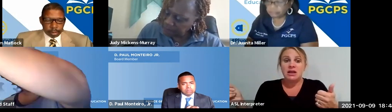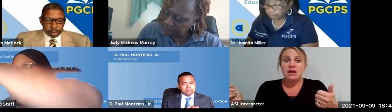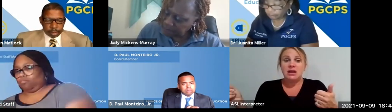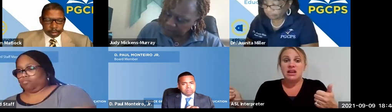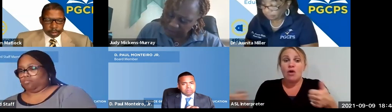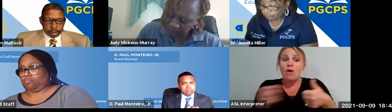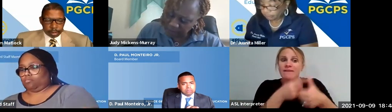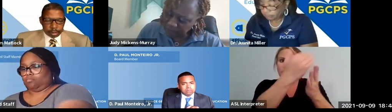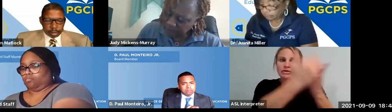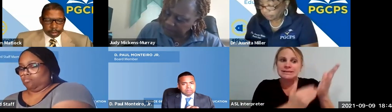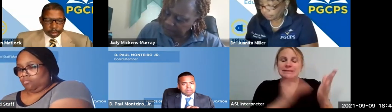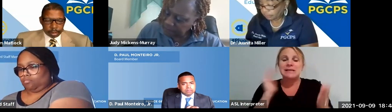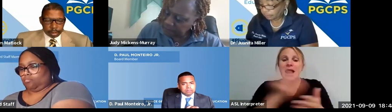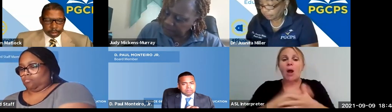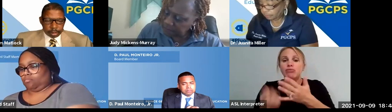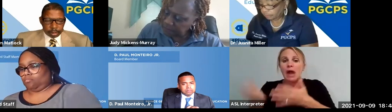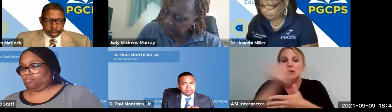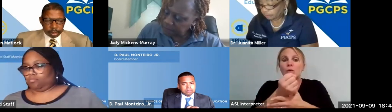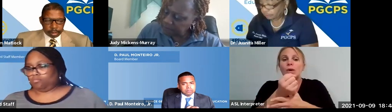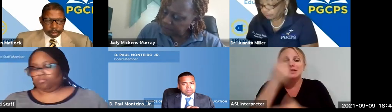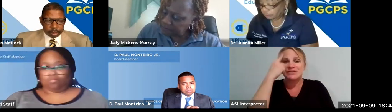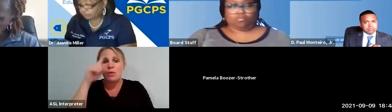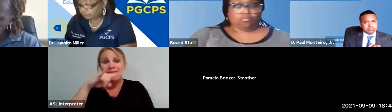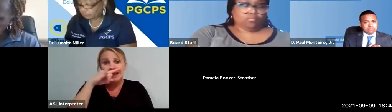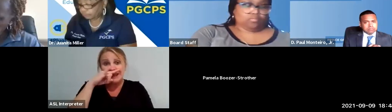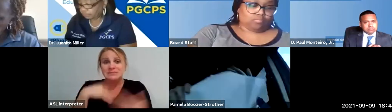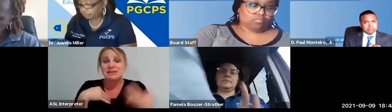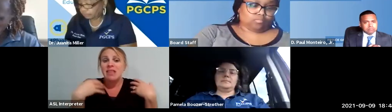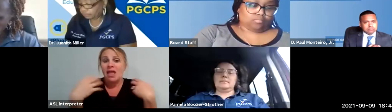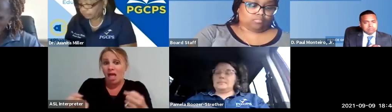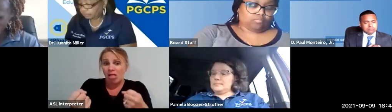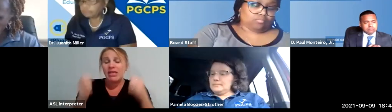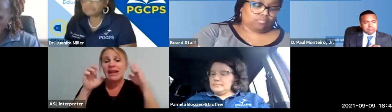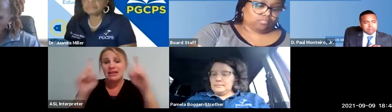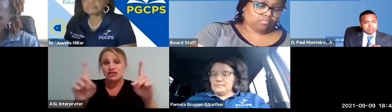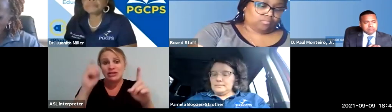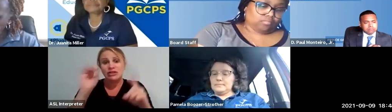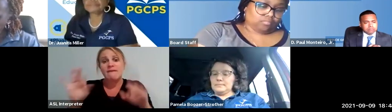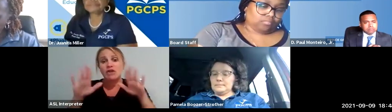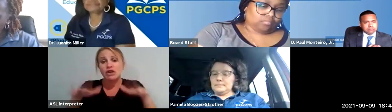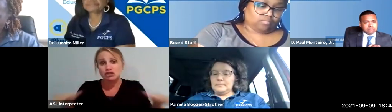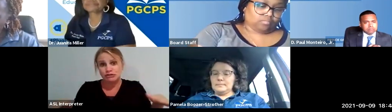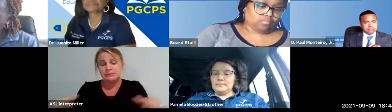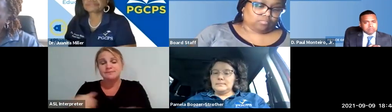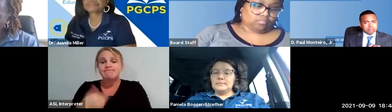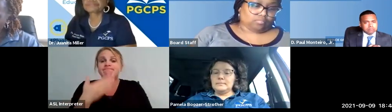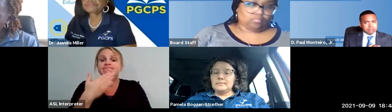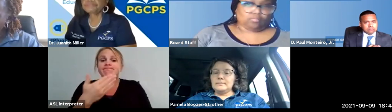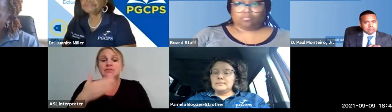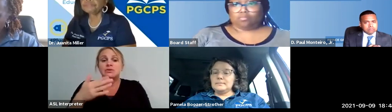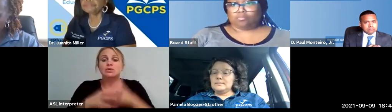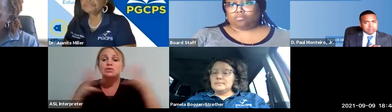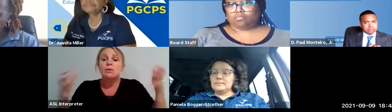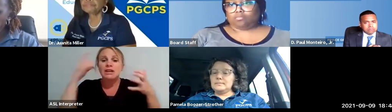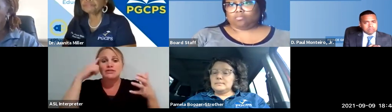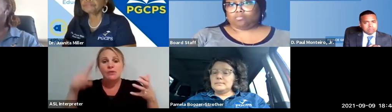priority is with the kids right now for the health and well-being and the education of our children. So I thank you so much for